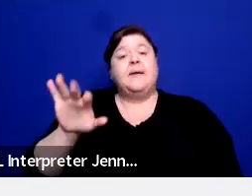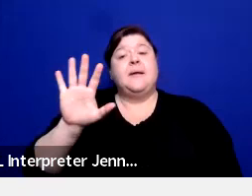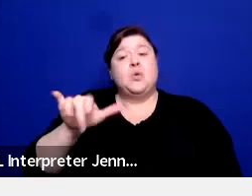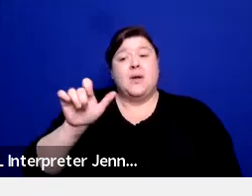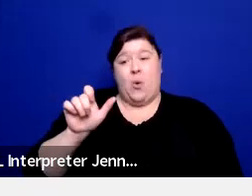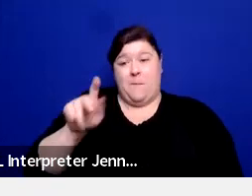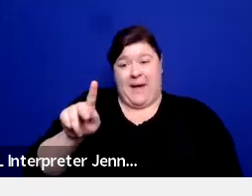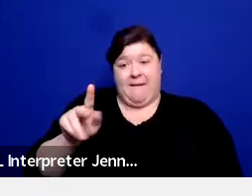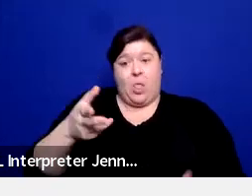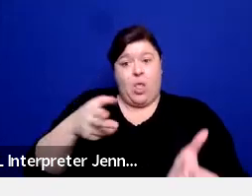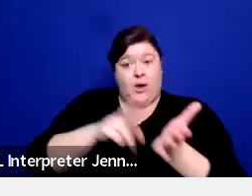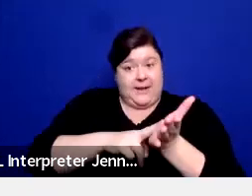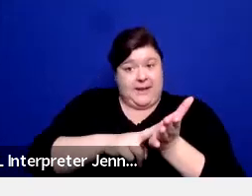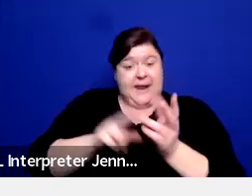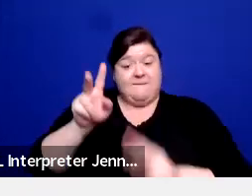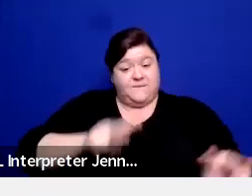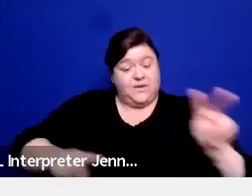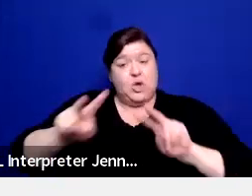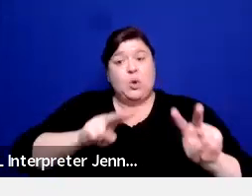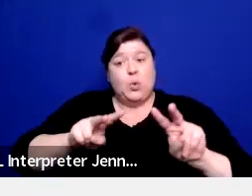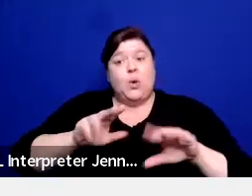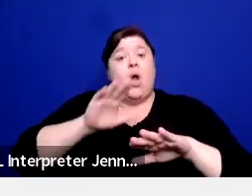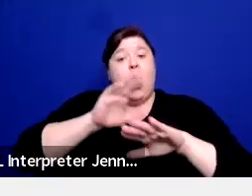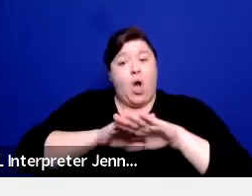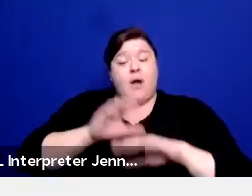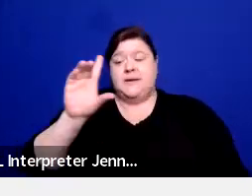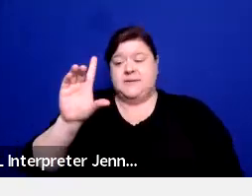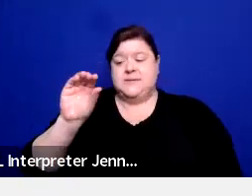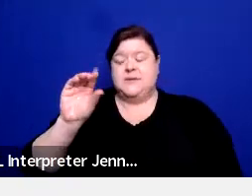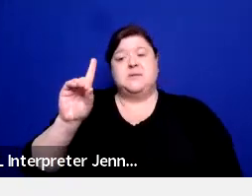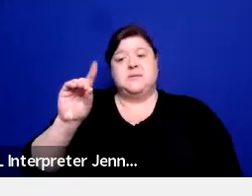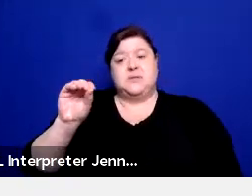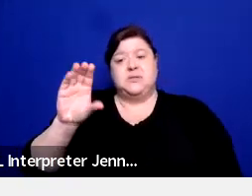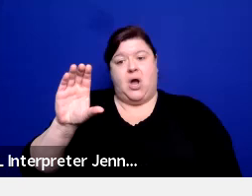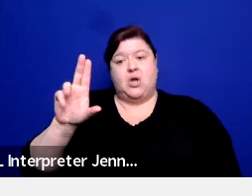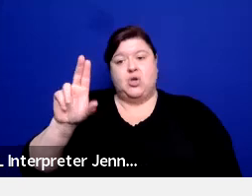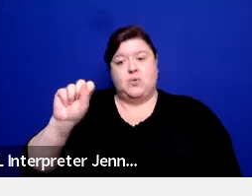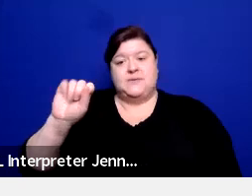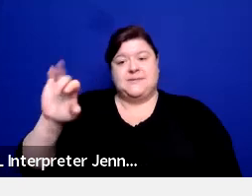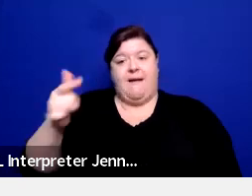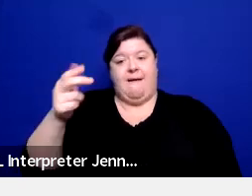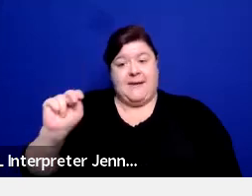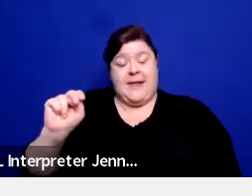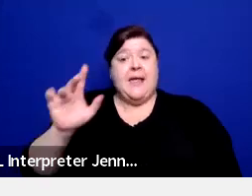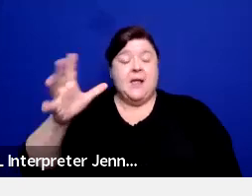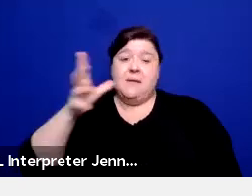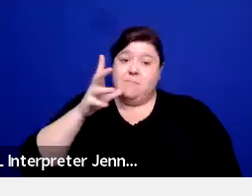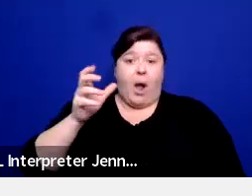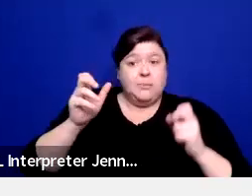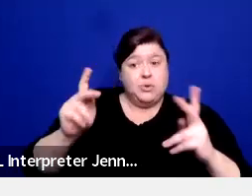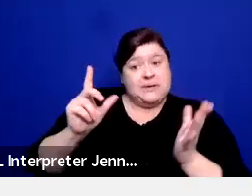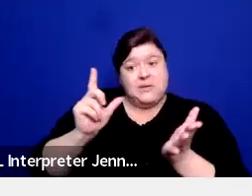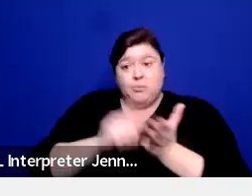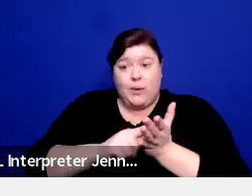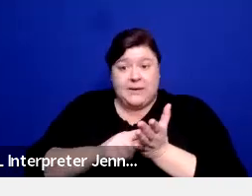into DocuSign and view your grant agreement. You may want to take that opportunity to print it off. So if that's easier for you to